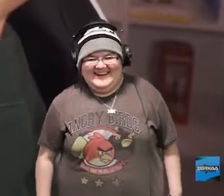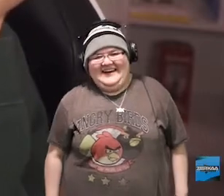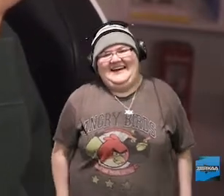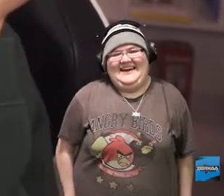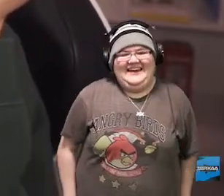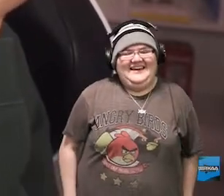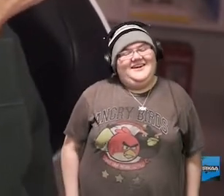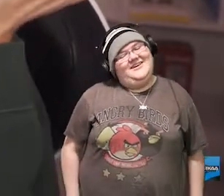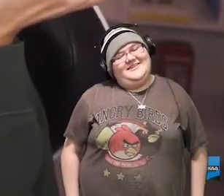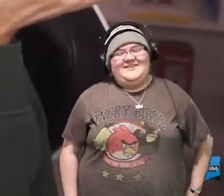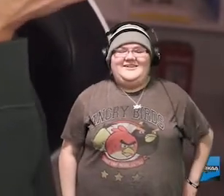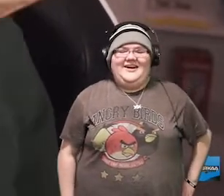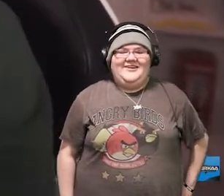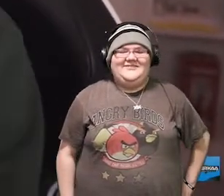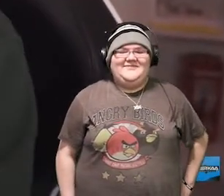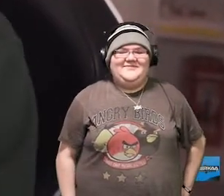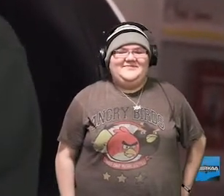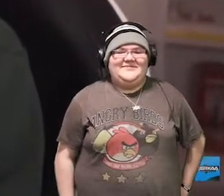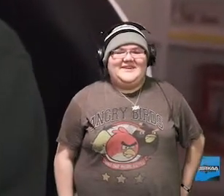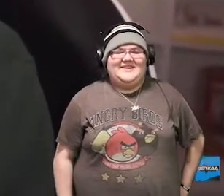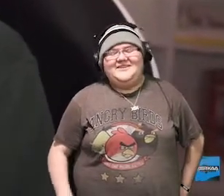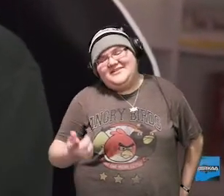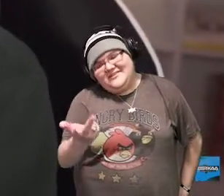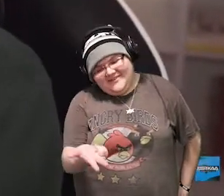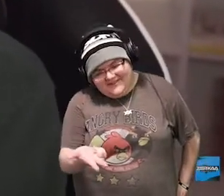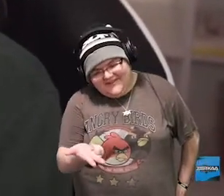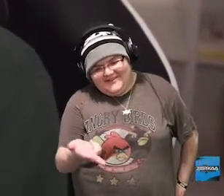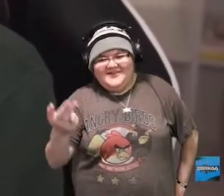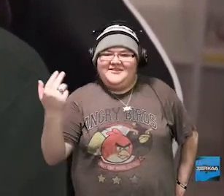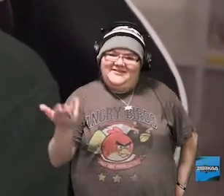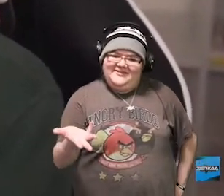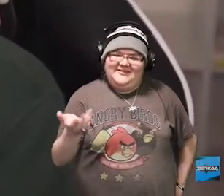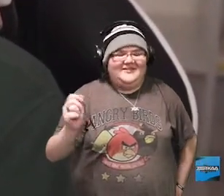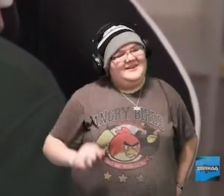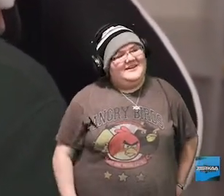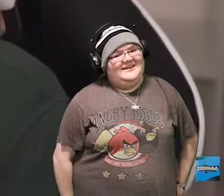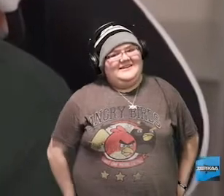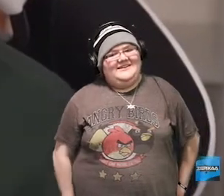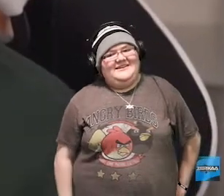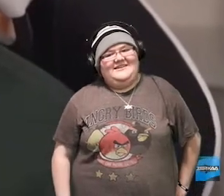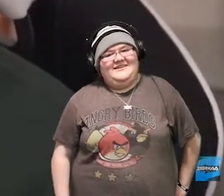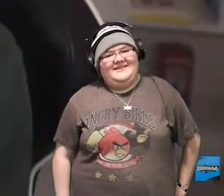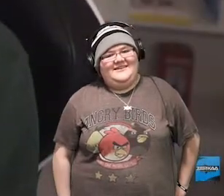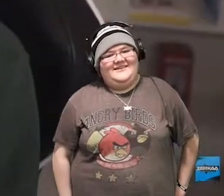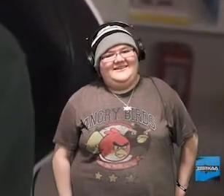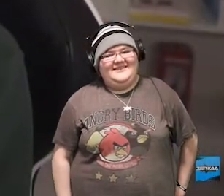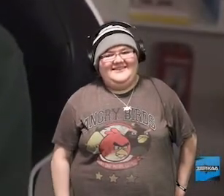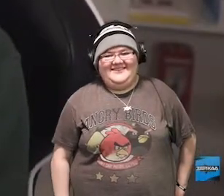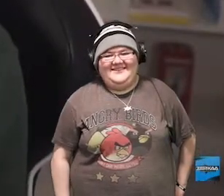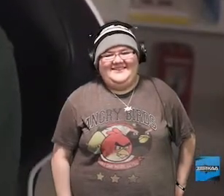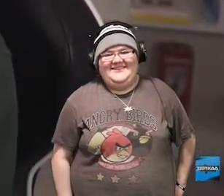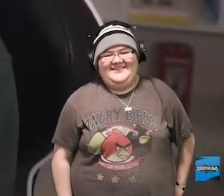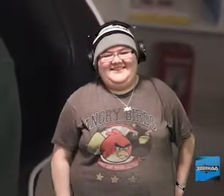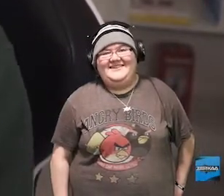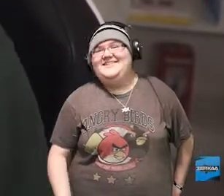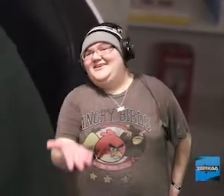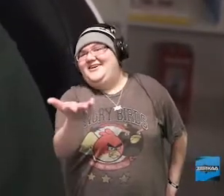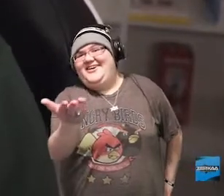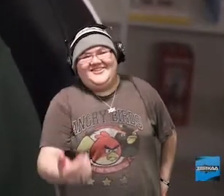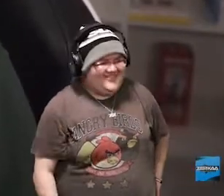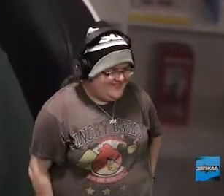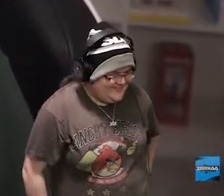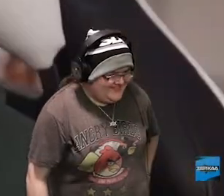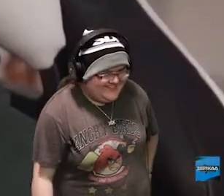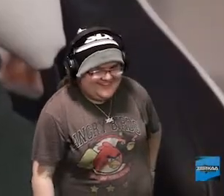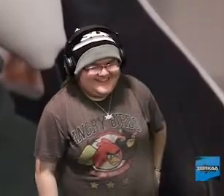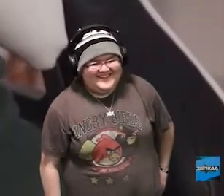only universal thing, right? Everyone, you know. Everyone eats, everyone poos, everyone showers, some people bath. What else? Everyone breathes. The video